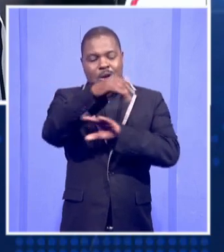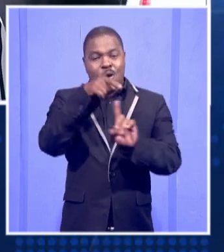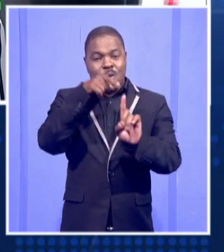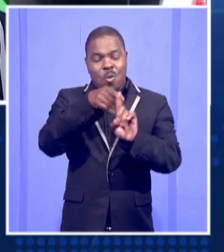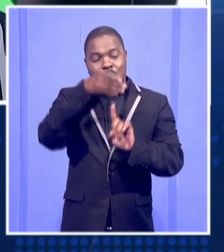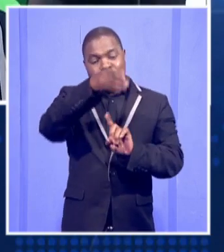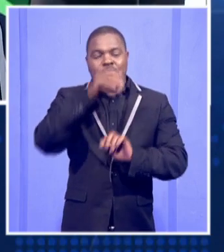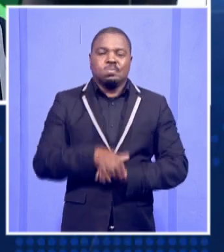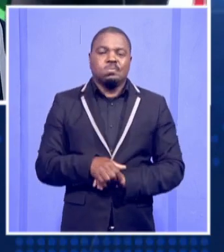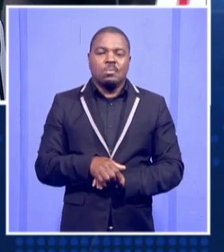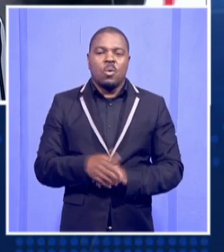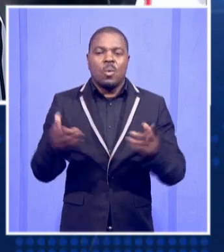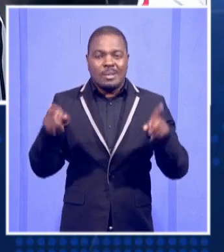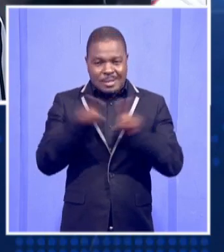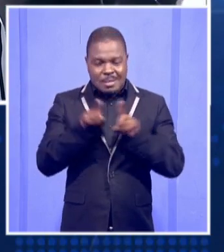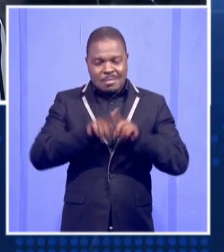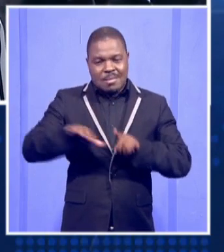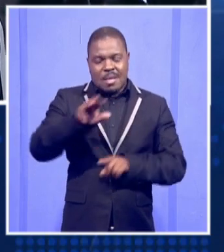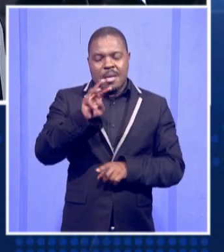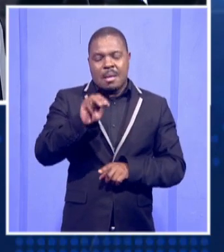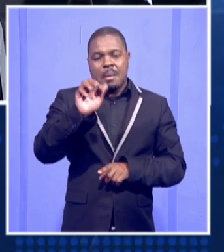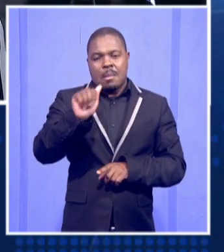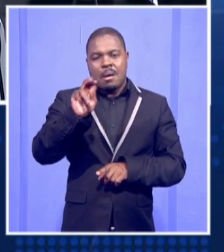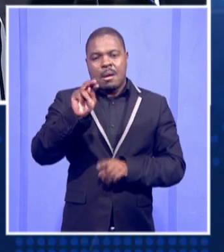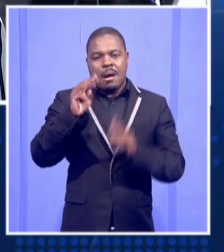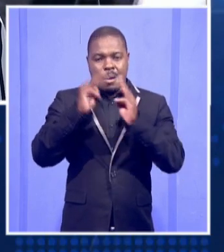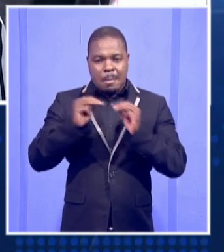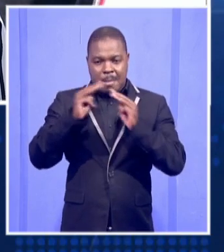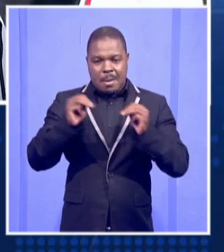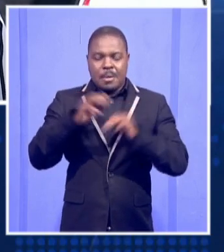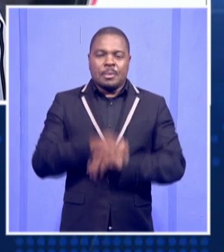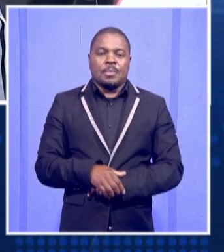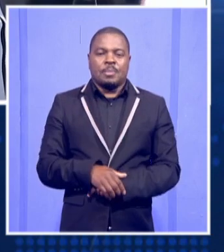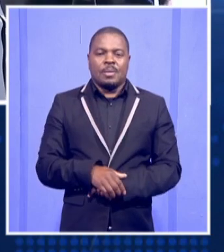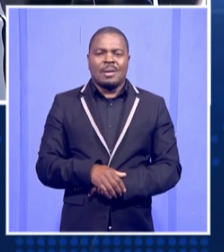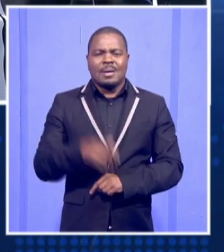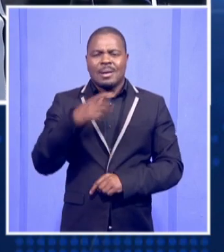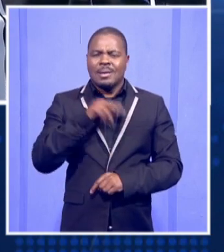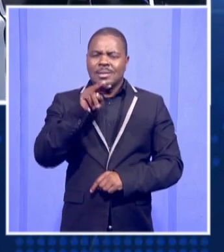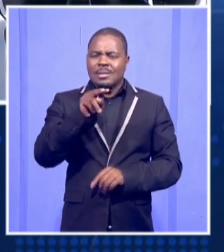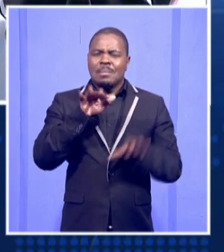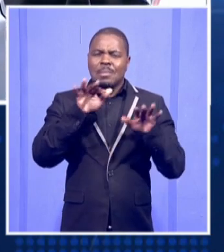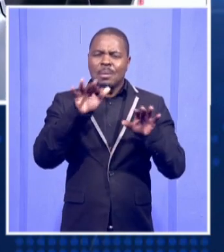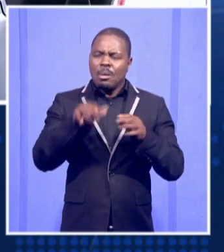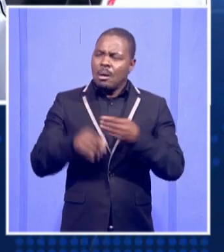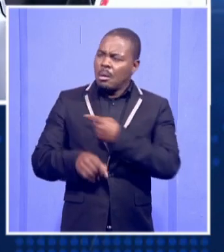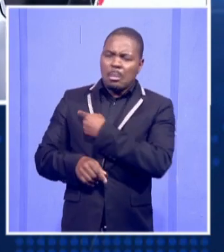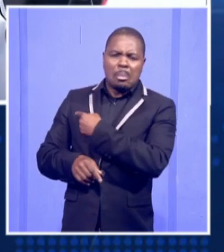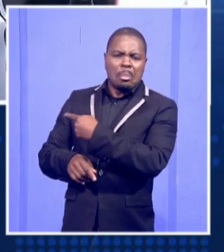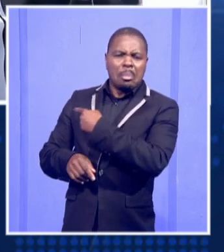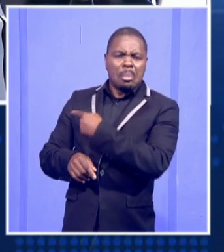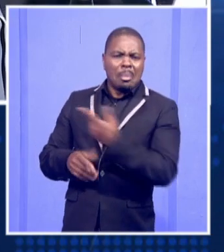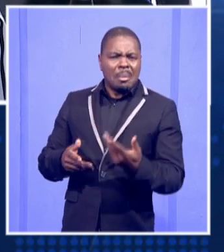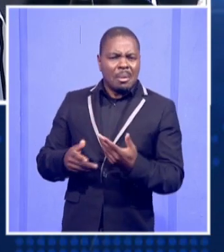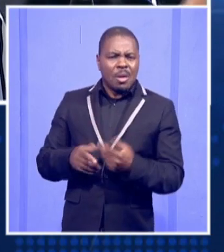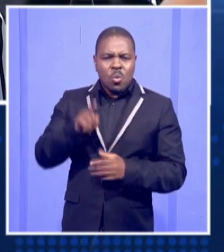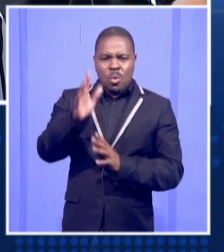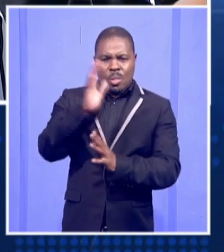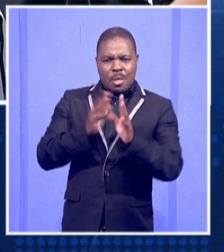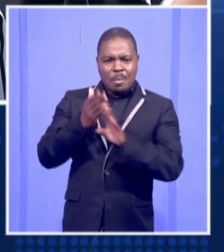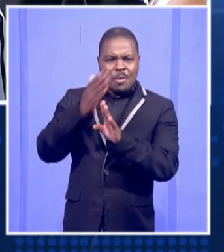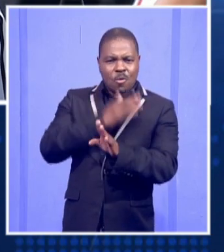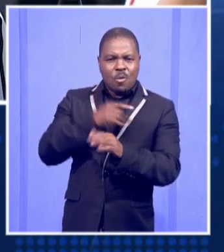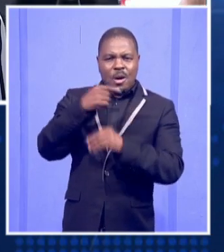is also in Mangaung. Kamo, thank you so much for your time. I can see there's some people behind you. You've just given us an update around